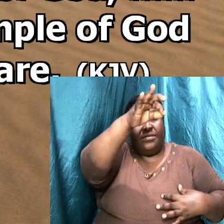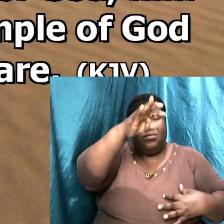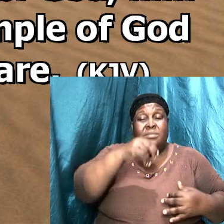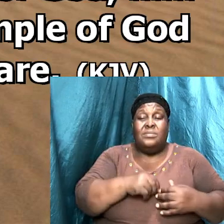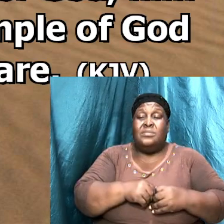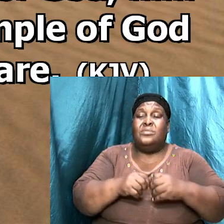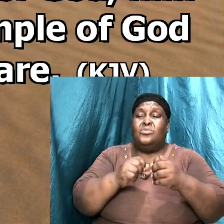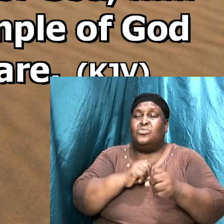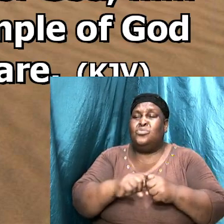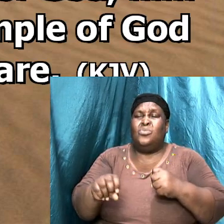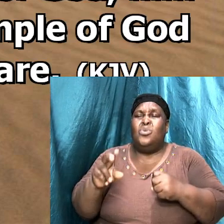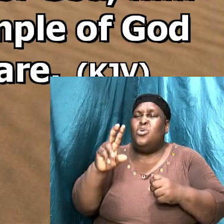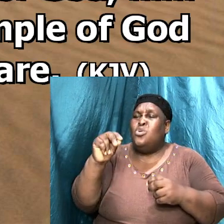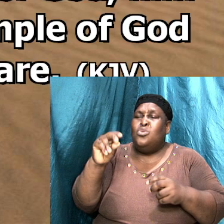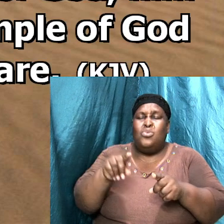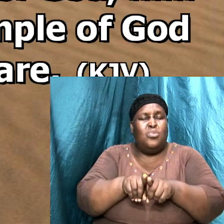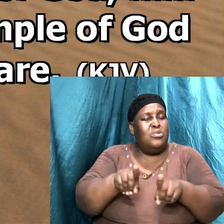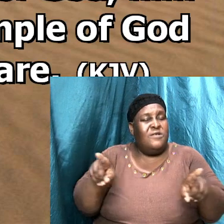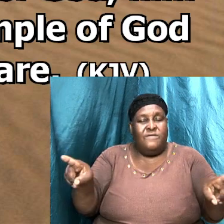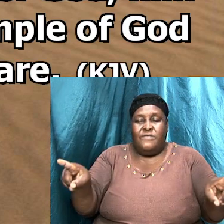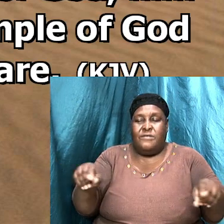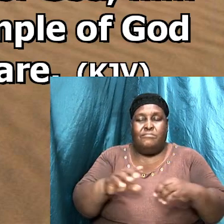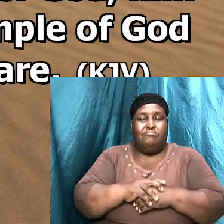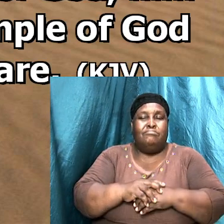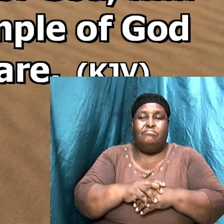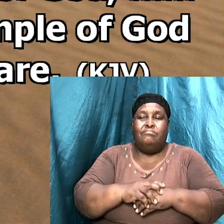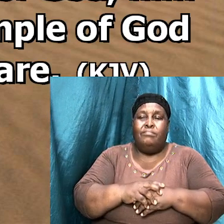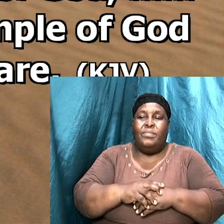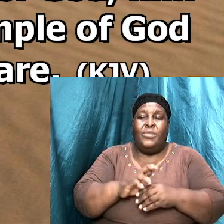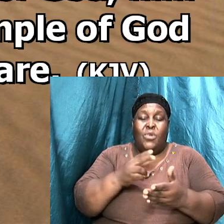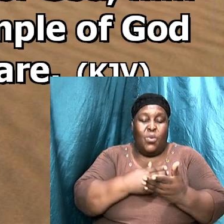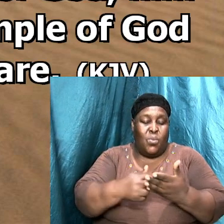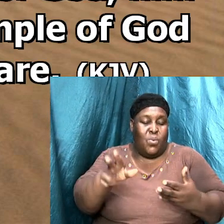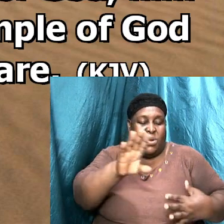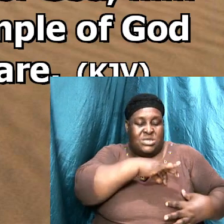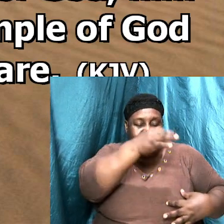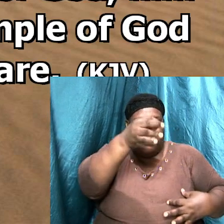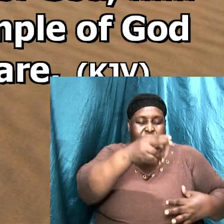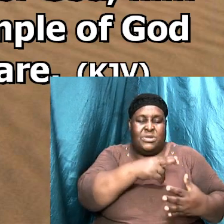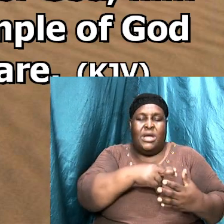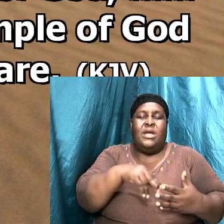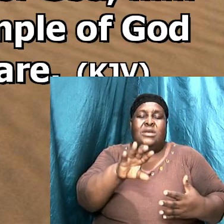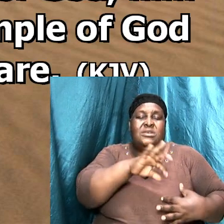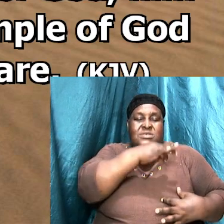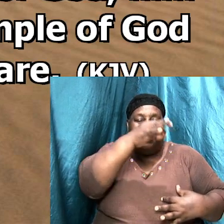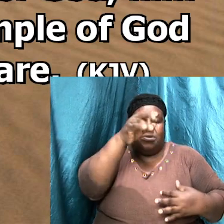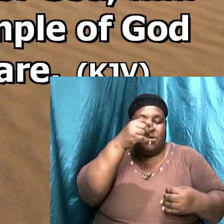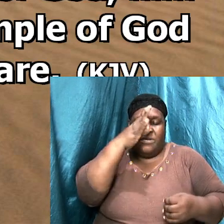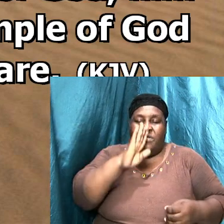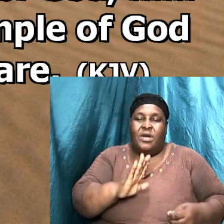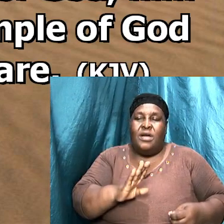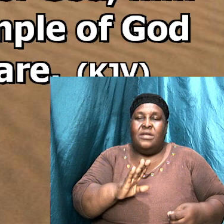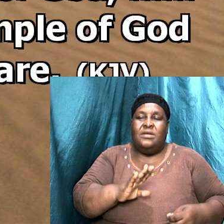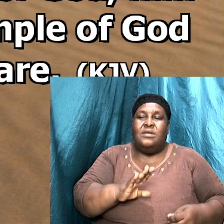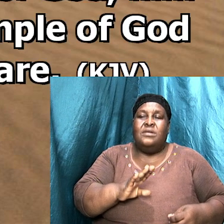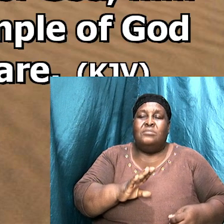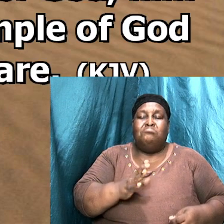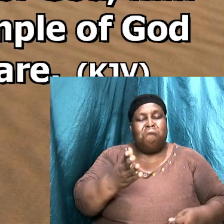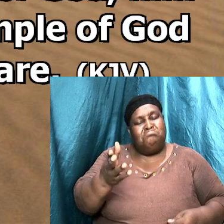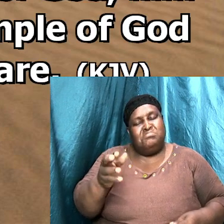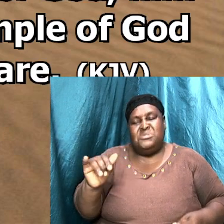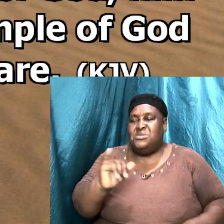there is no difference. The Holy Spirit and the Spirit of God, they are, you know, the same.